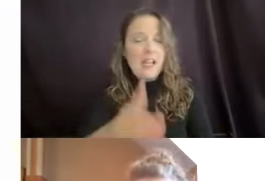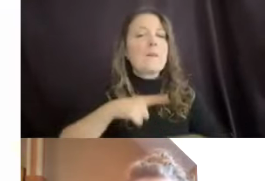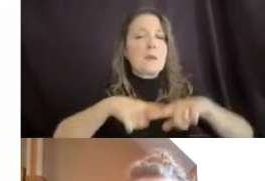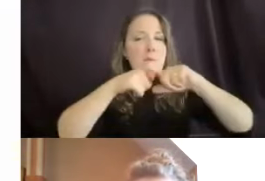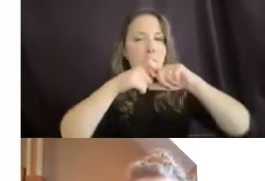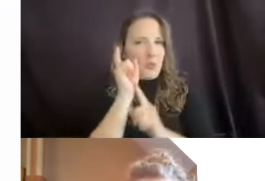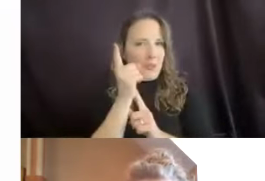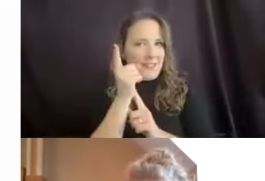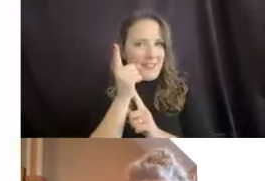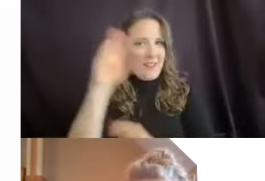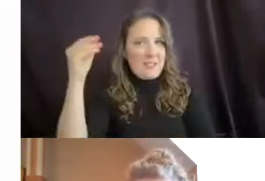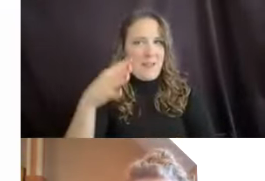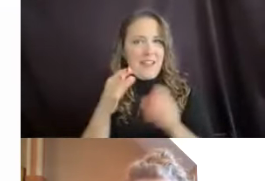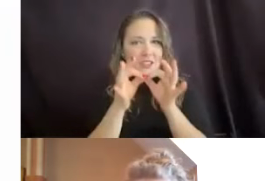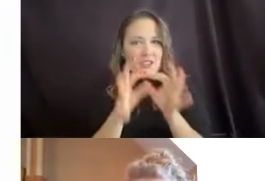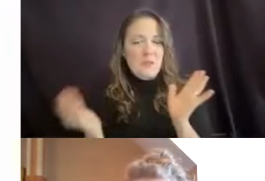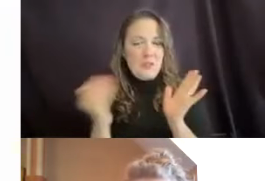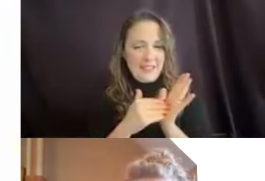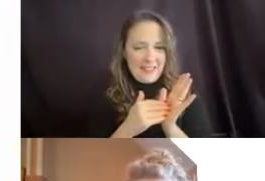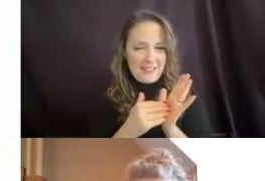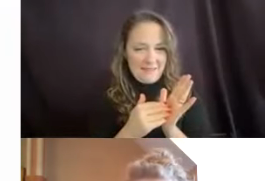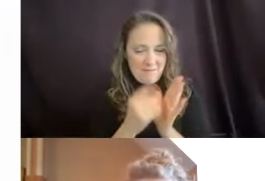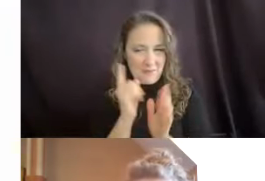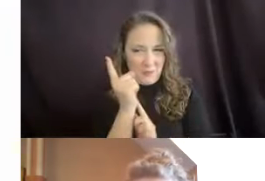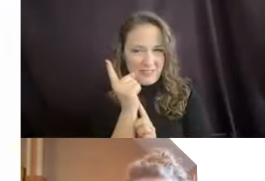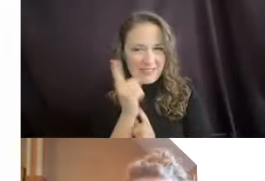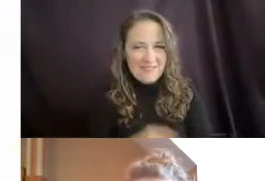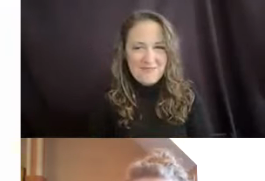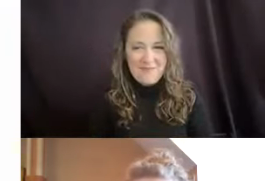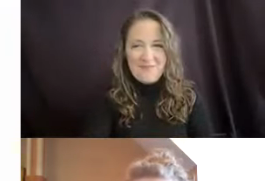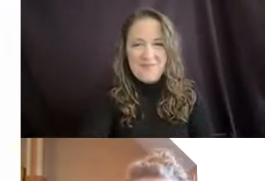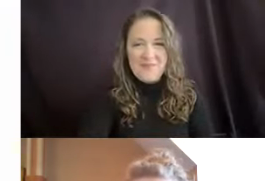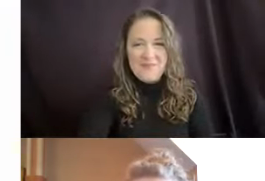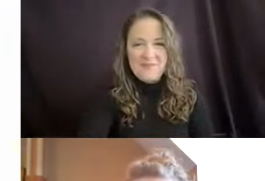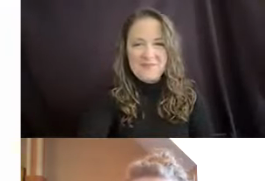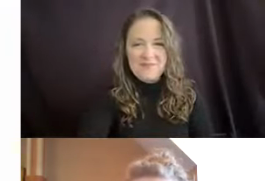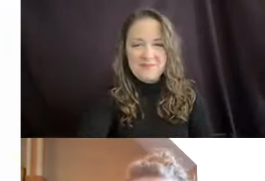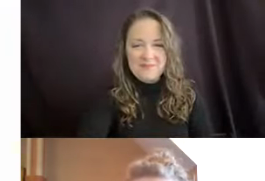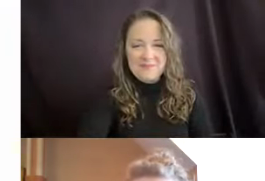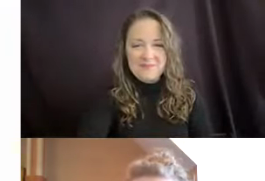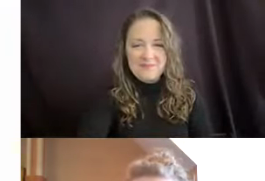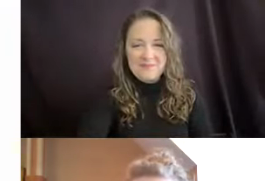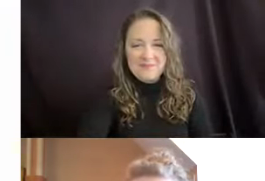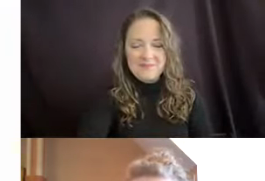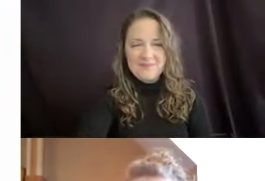and spotlight our interpreters again real quick, okay? So bear with me. Thank you.